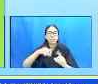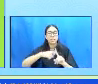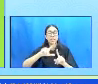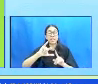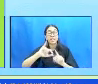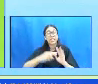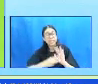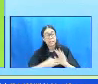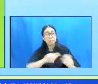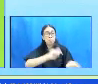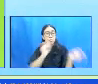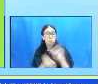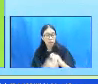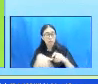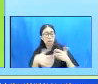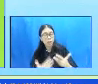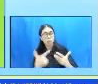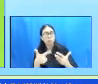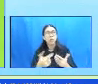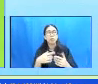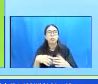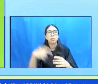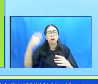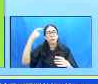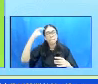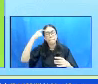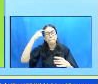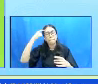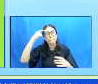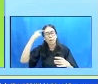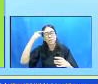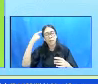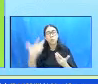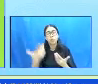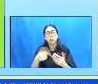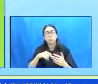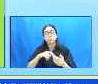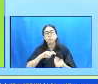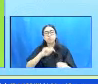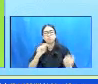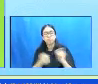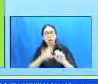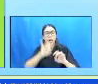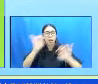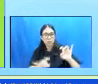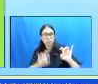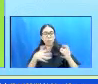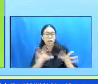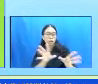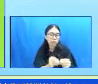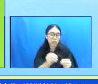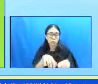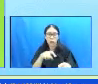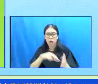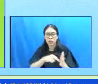can offer the potential to more effectively solve both business and societal issues. And this